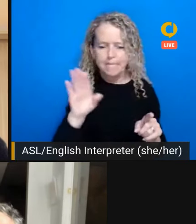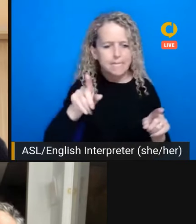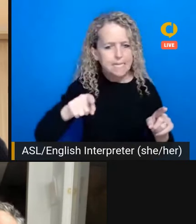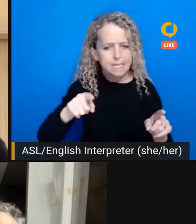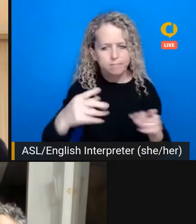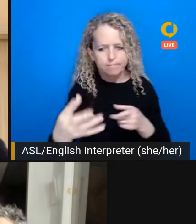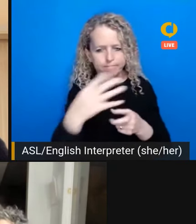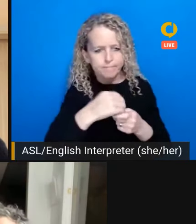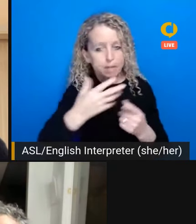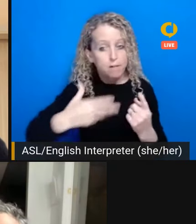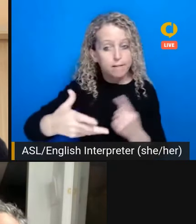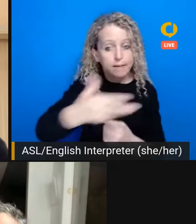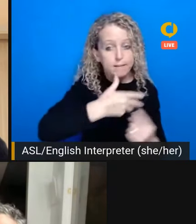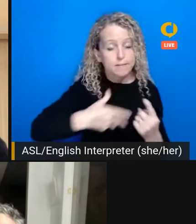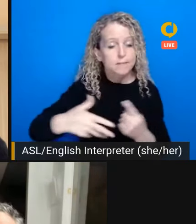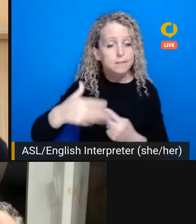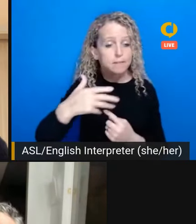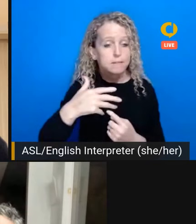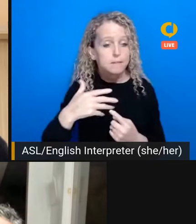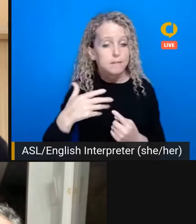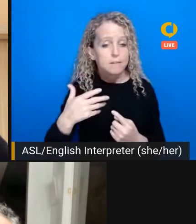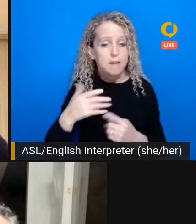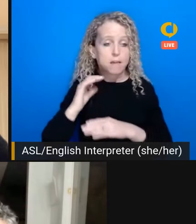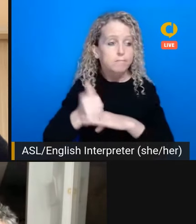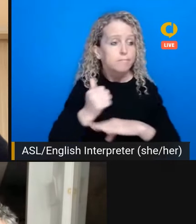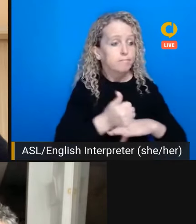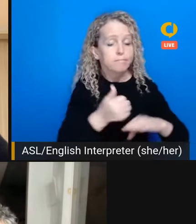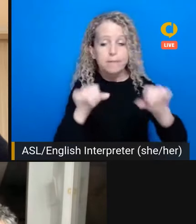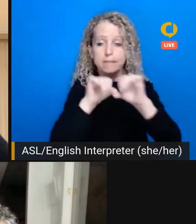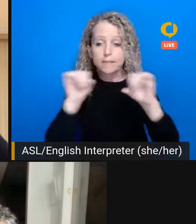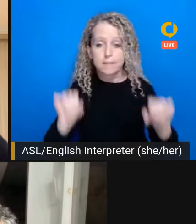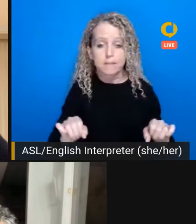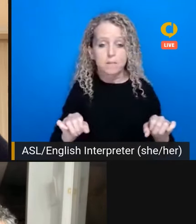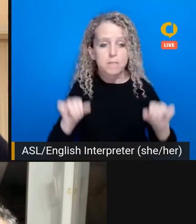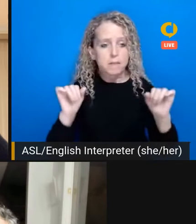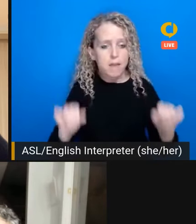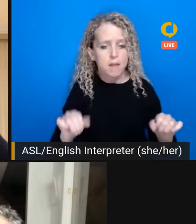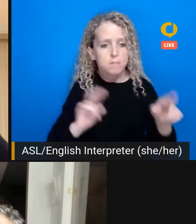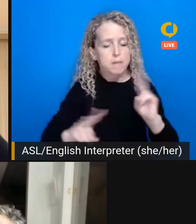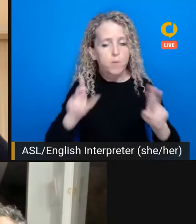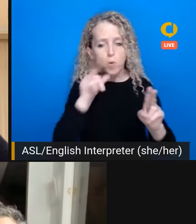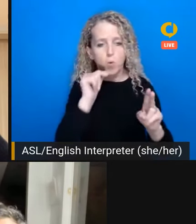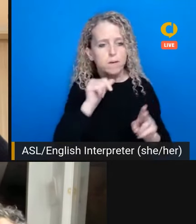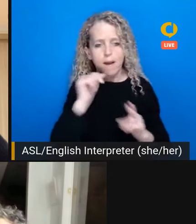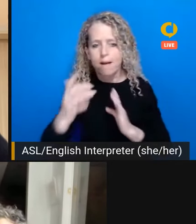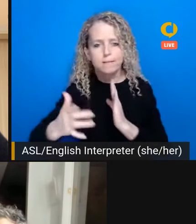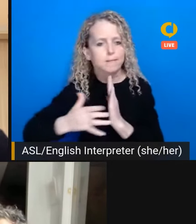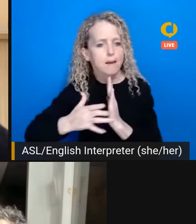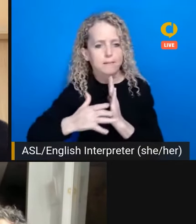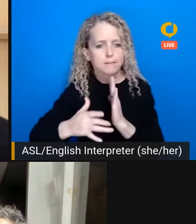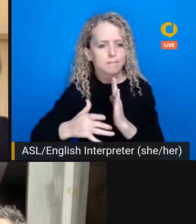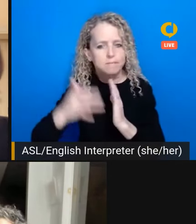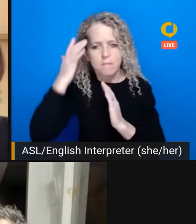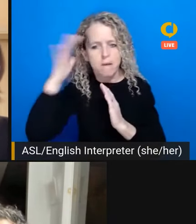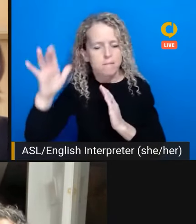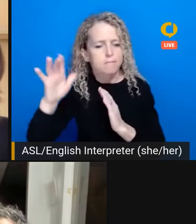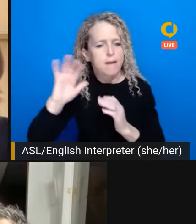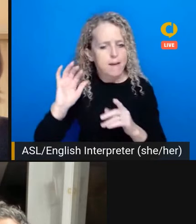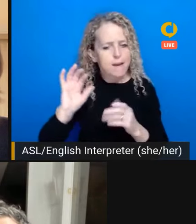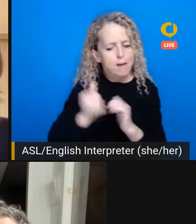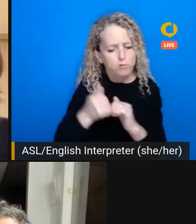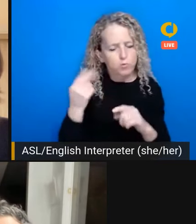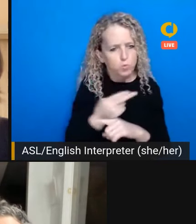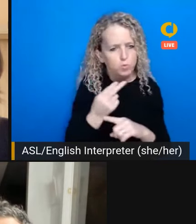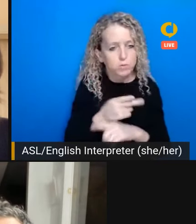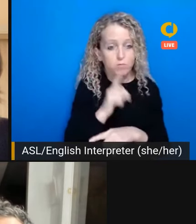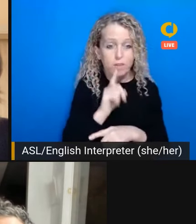you know, creating systems that can be used by non-technical people is one of the fundamental challenges of computer science